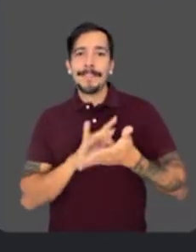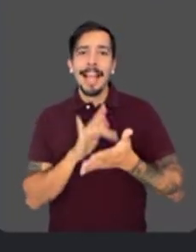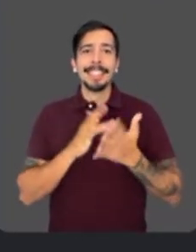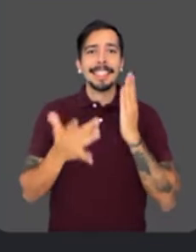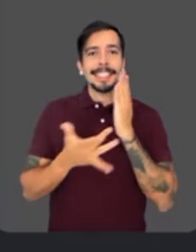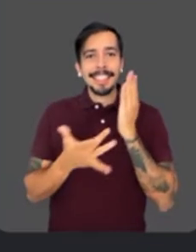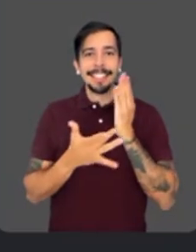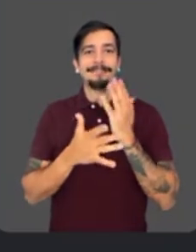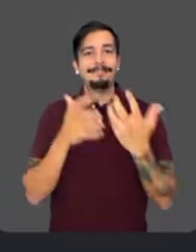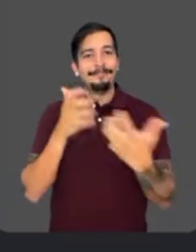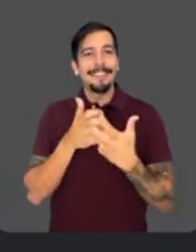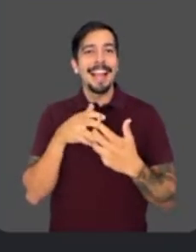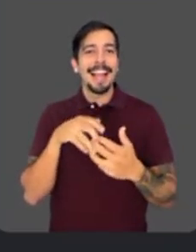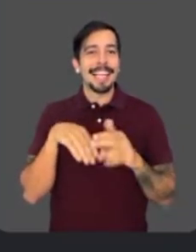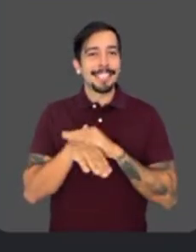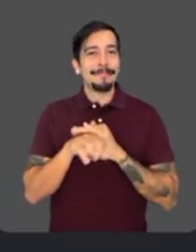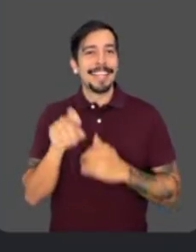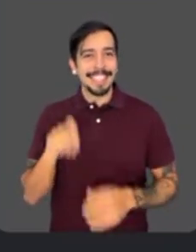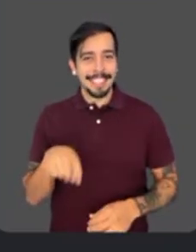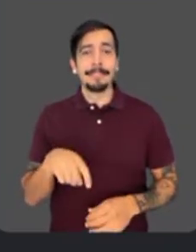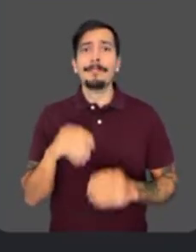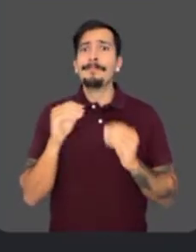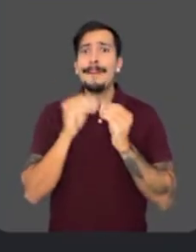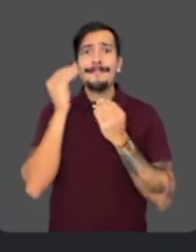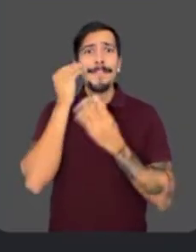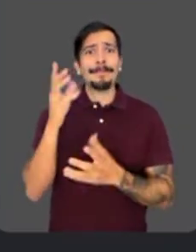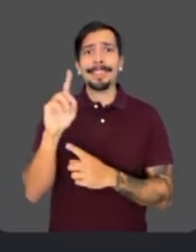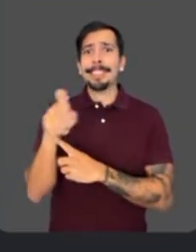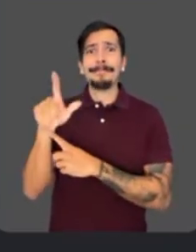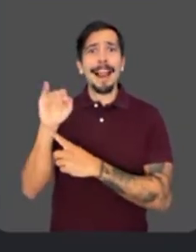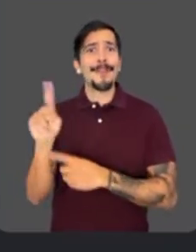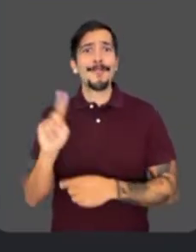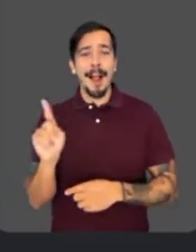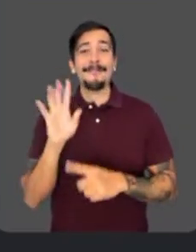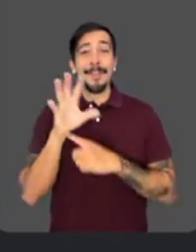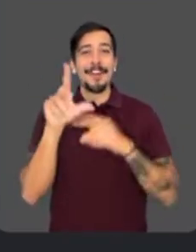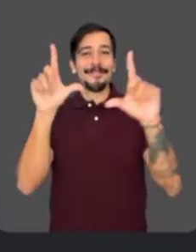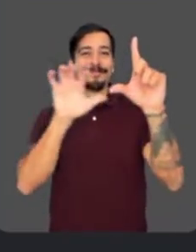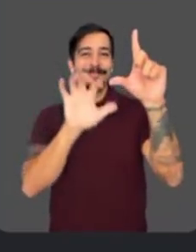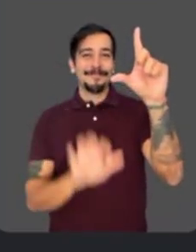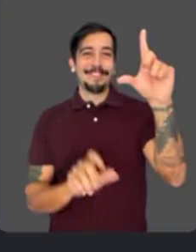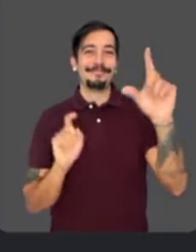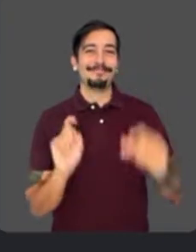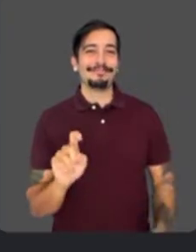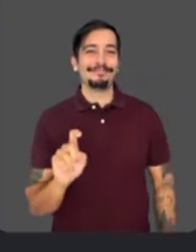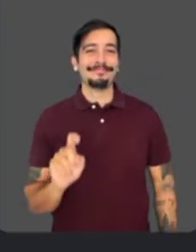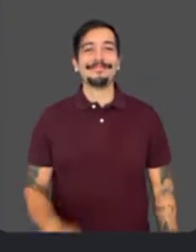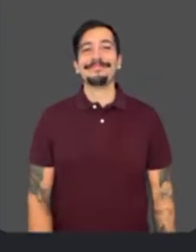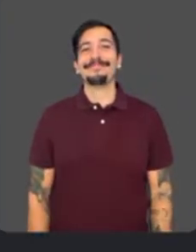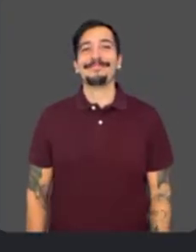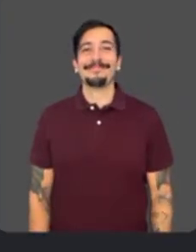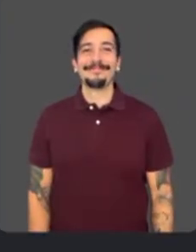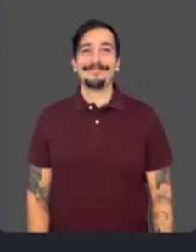to their accessibility needs. We'll include more information about deep links in the description of this video.